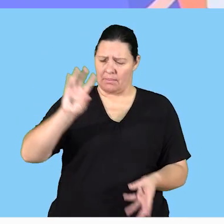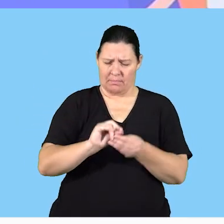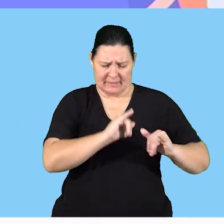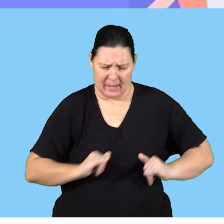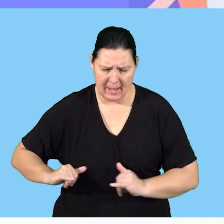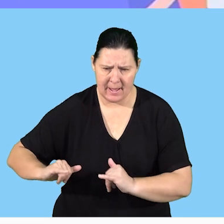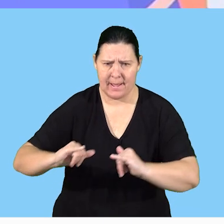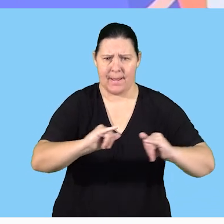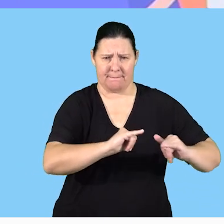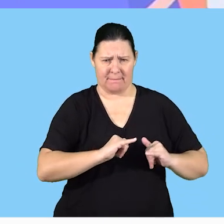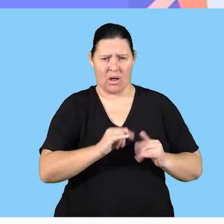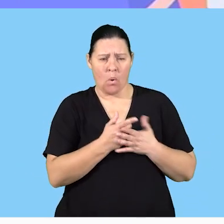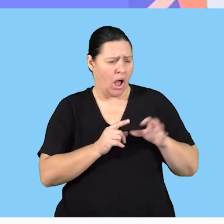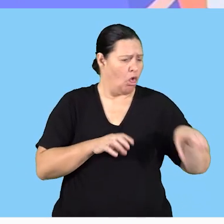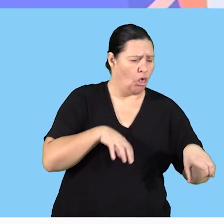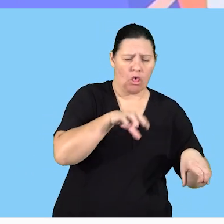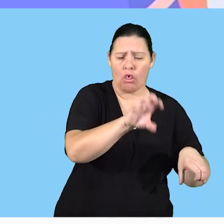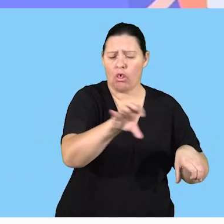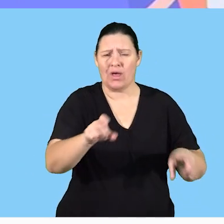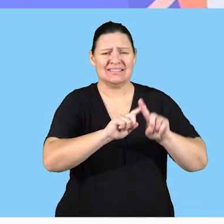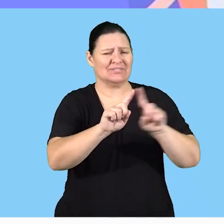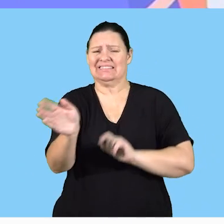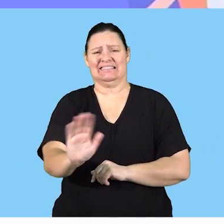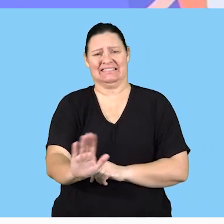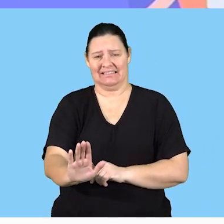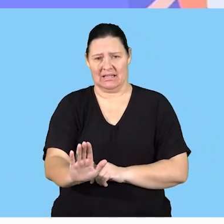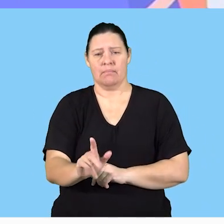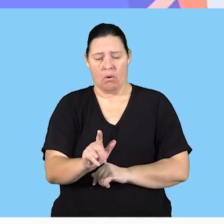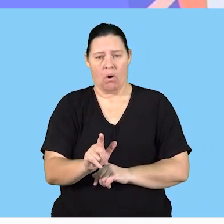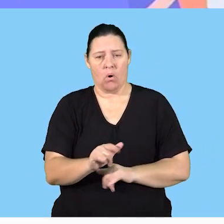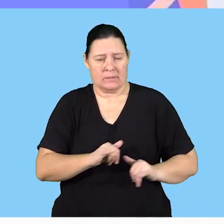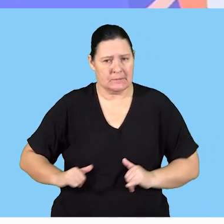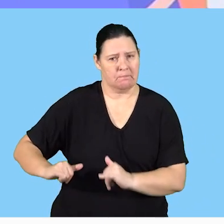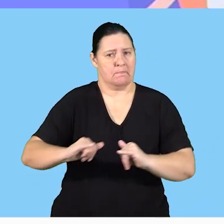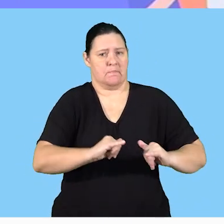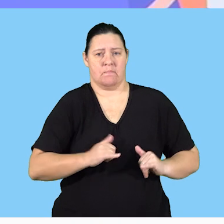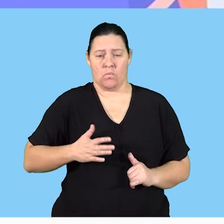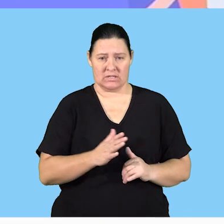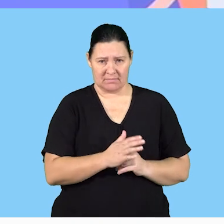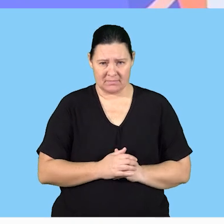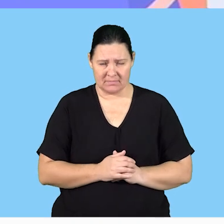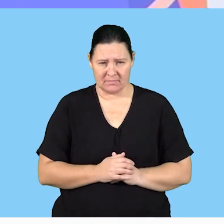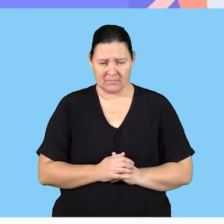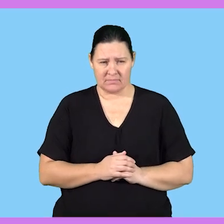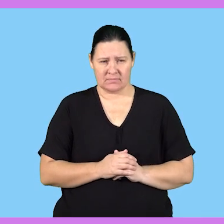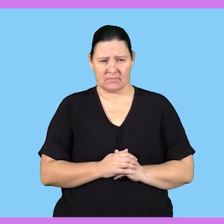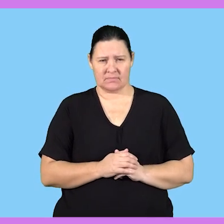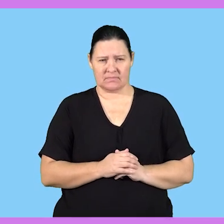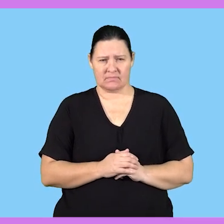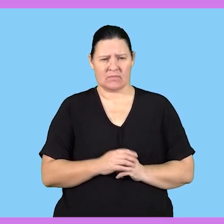single measurement system rather than many local measurement systems. Now that's something to think about. Now you may ask,